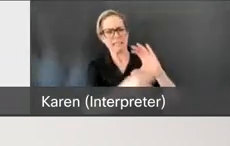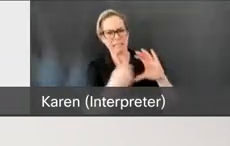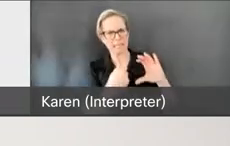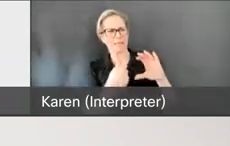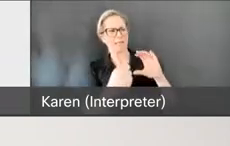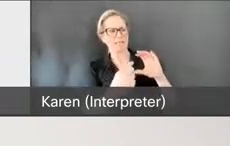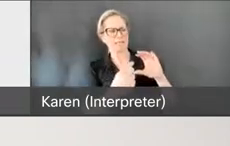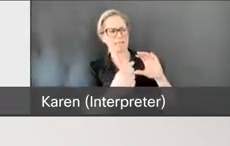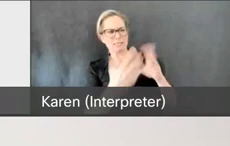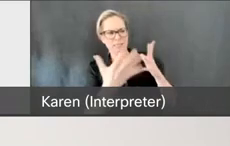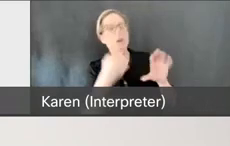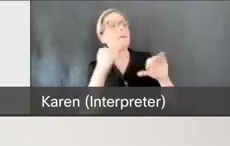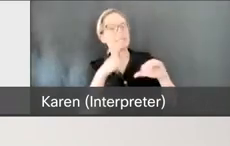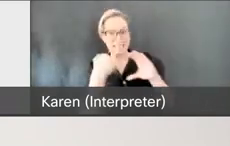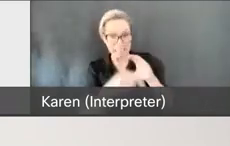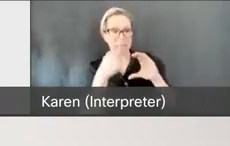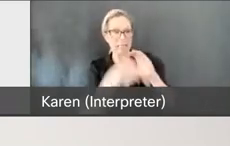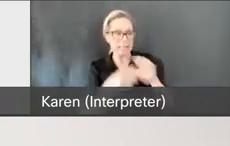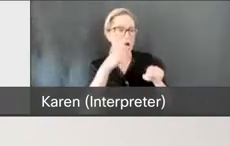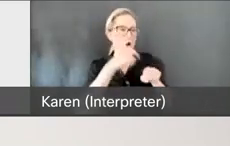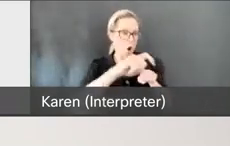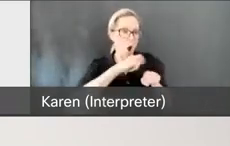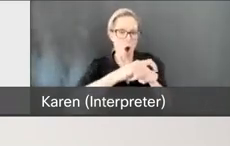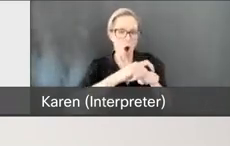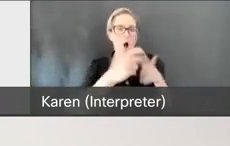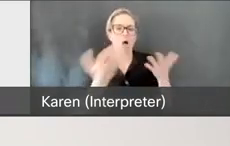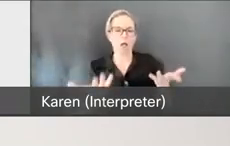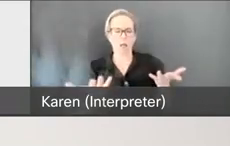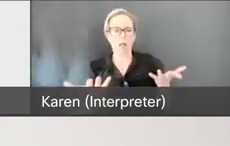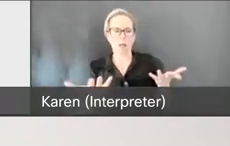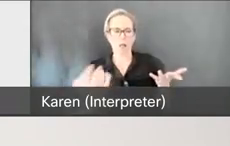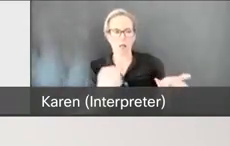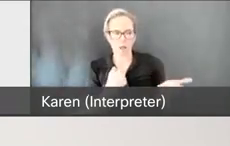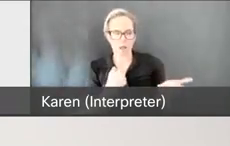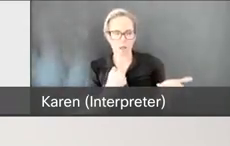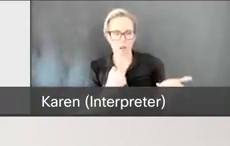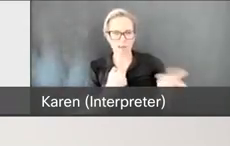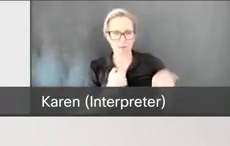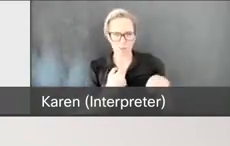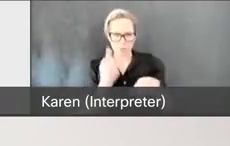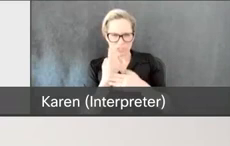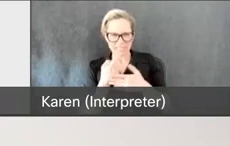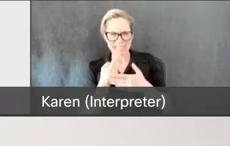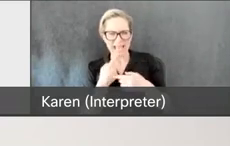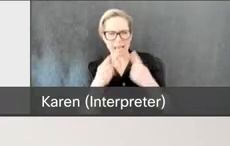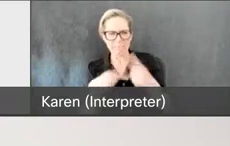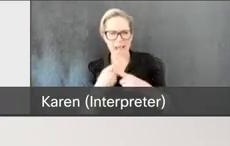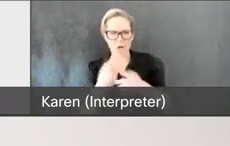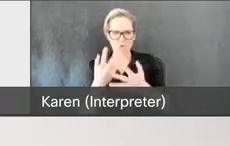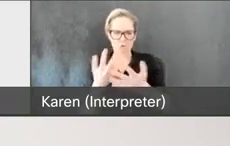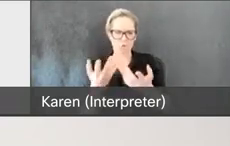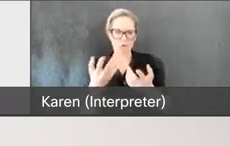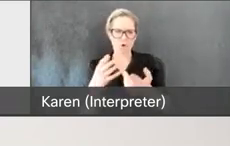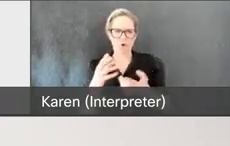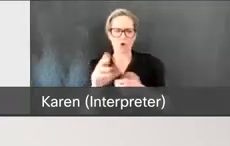calls, and probably I guess it is that related because what you just say about the criminal fat or the